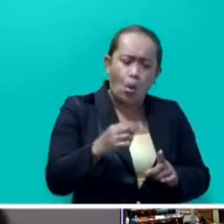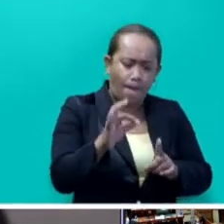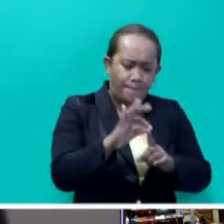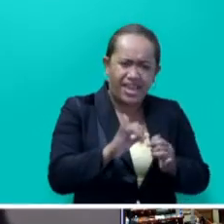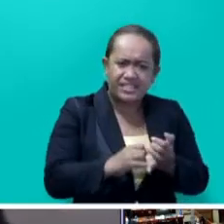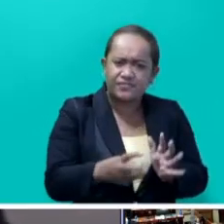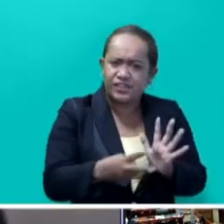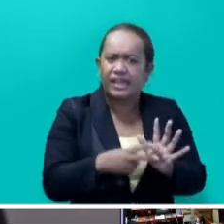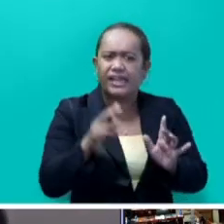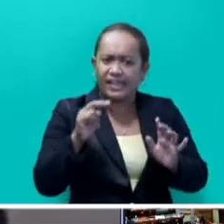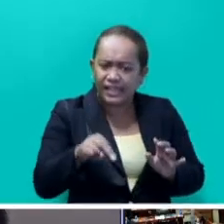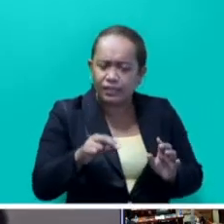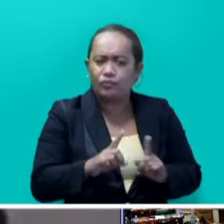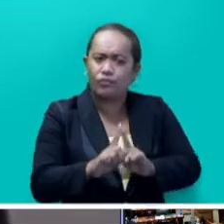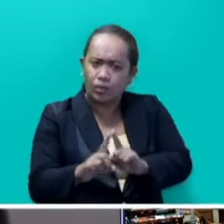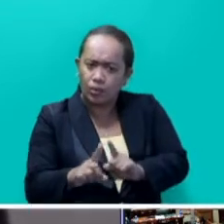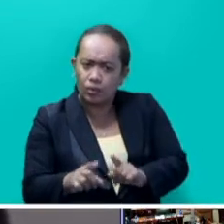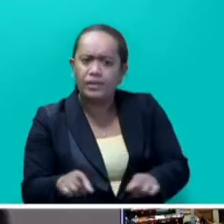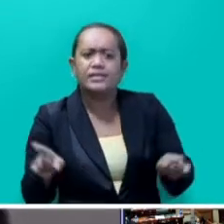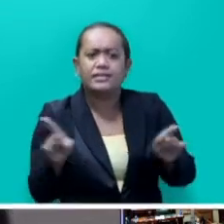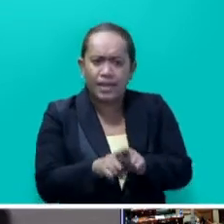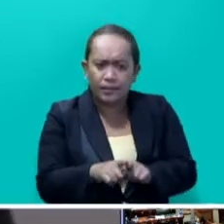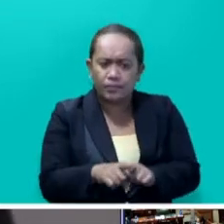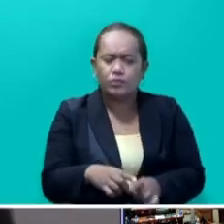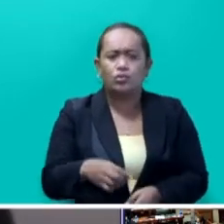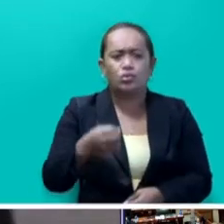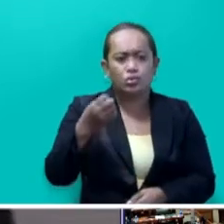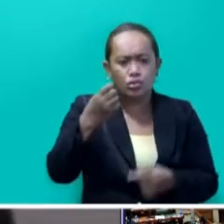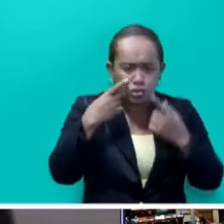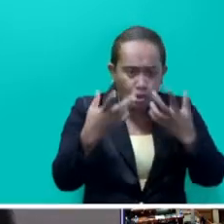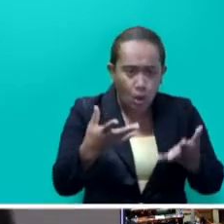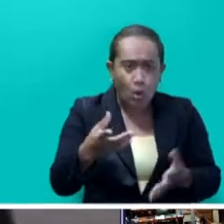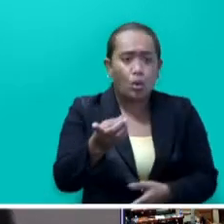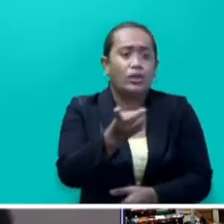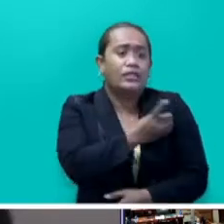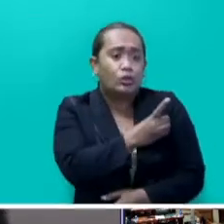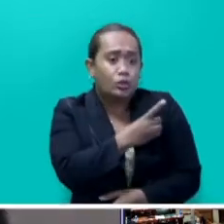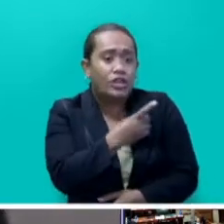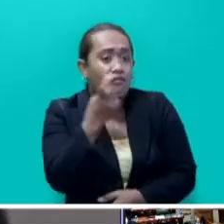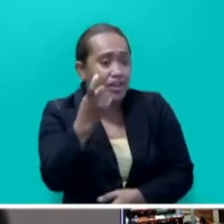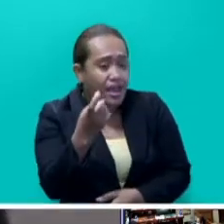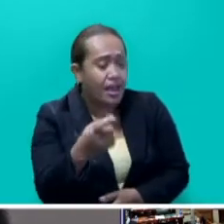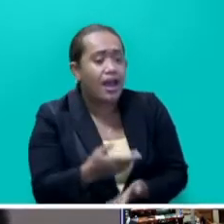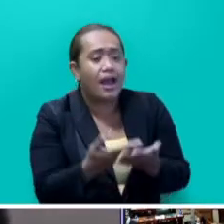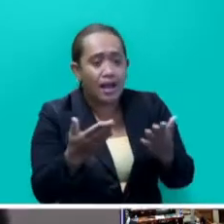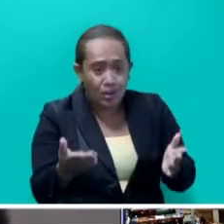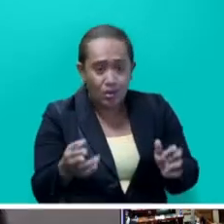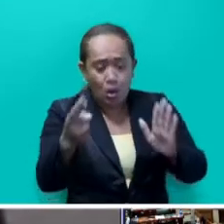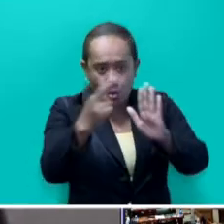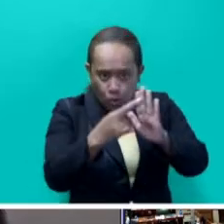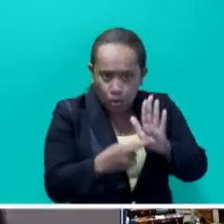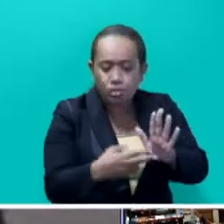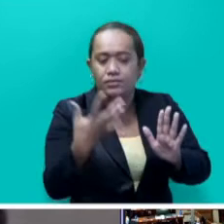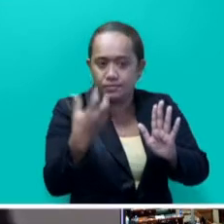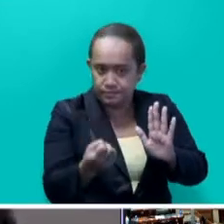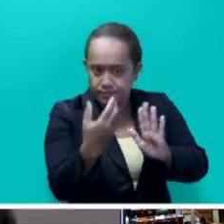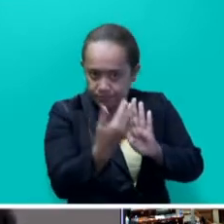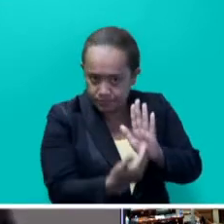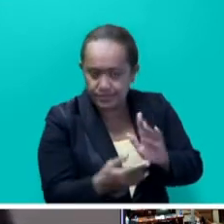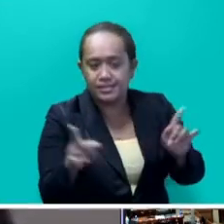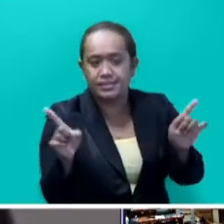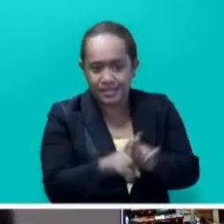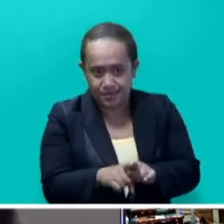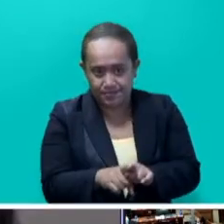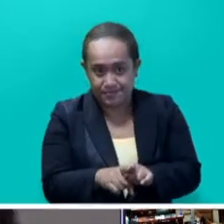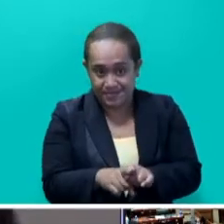ensure that all our PSV drivers show an extra duty of care. So at the end of the day, they don't lose their right. You can say that, yes, my vehicle